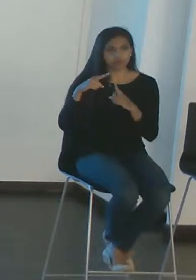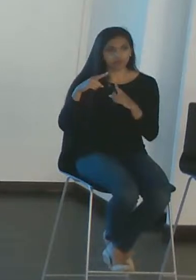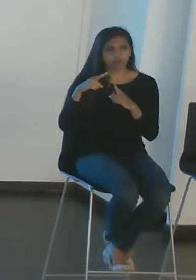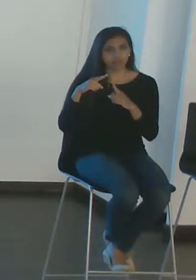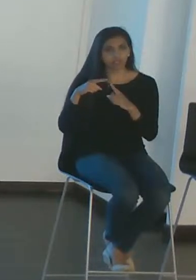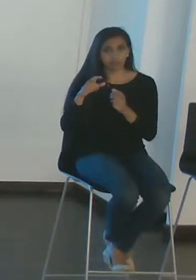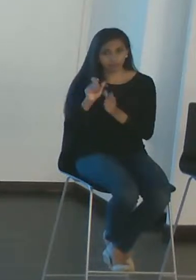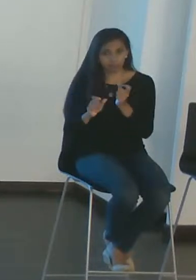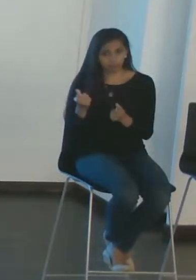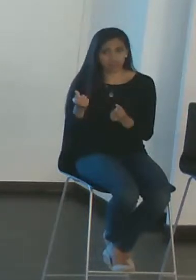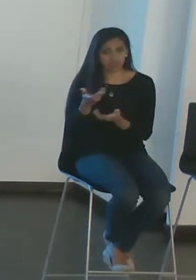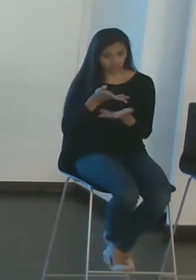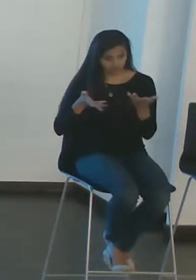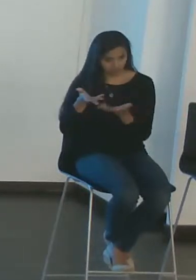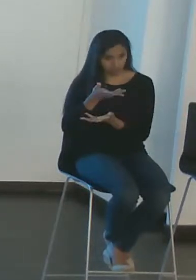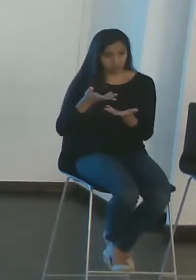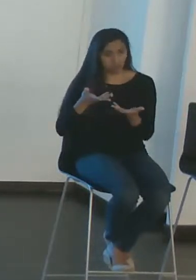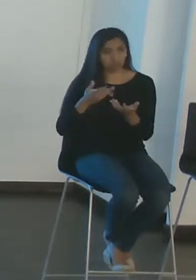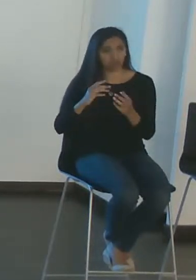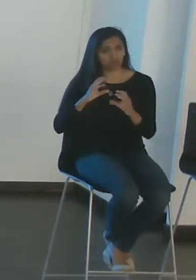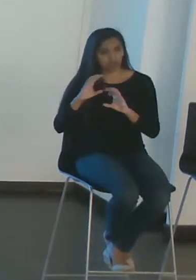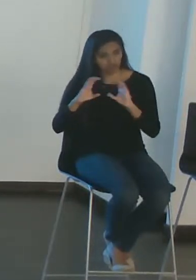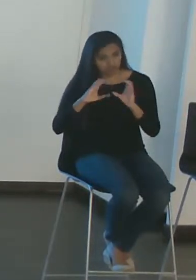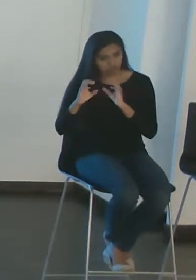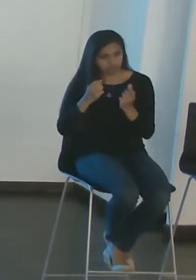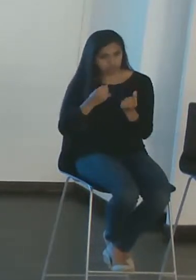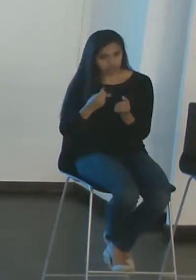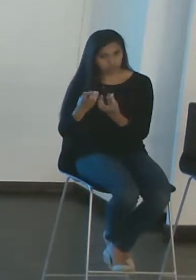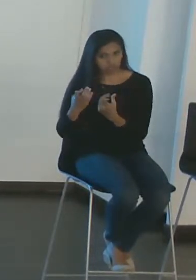speak around it. Um,